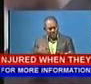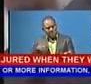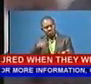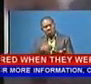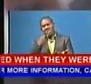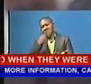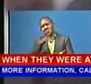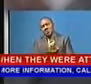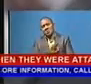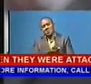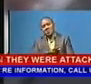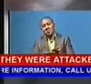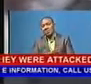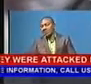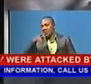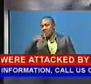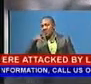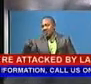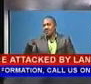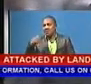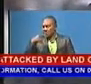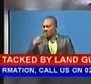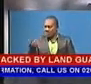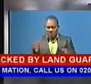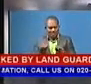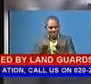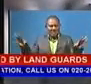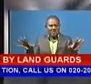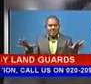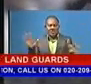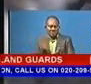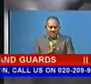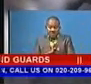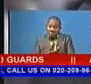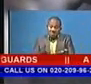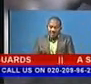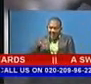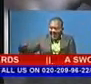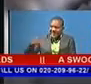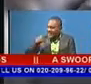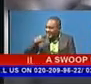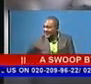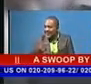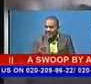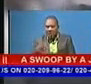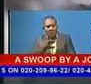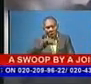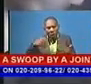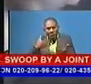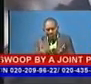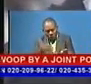face of the pink sheet should settle this matter as a matter of law, because he is saying